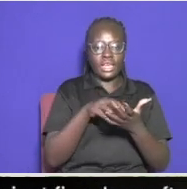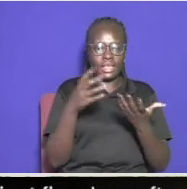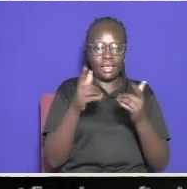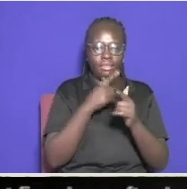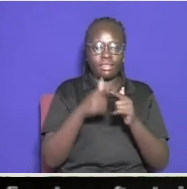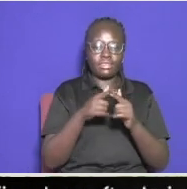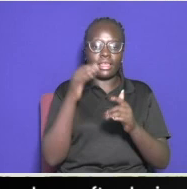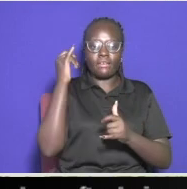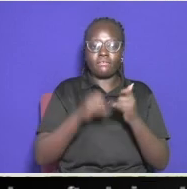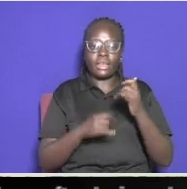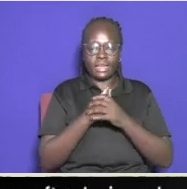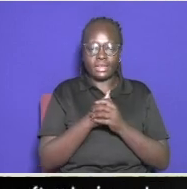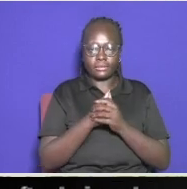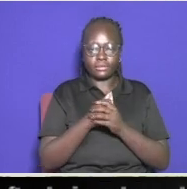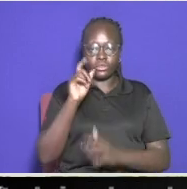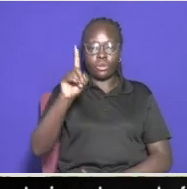finally, at one time,